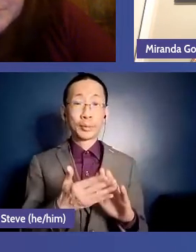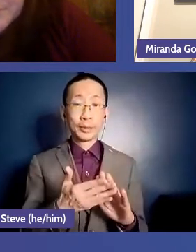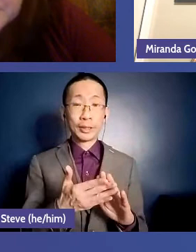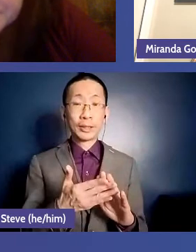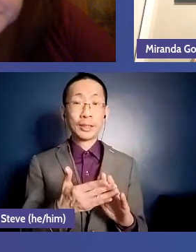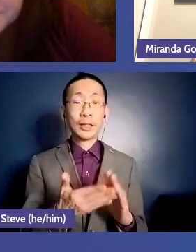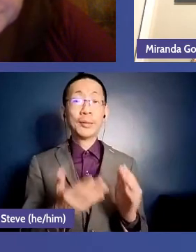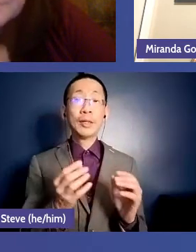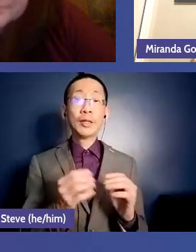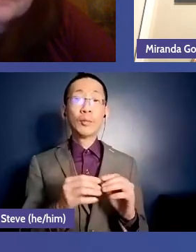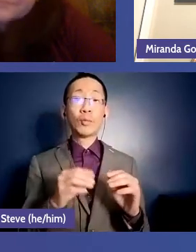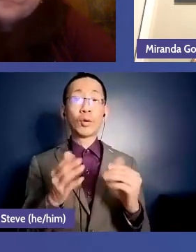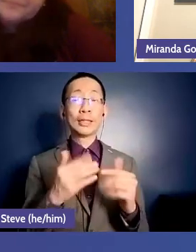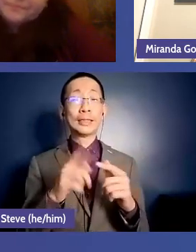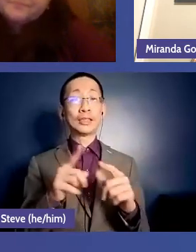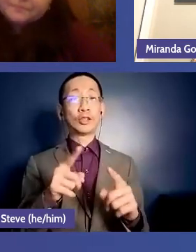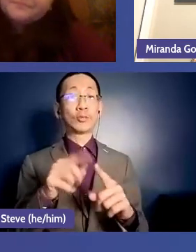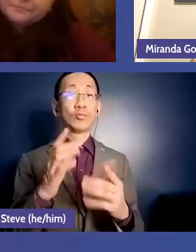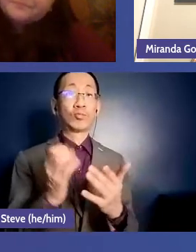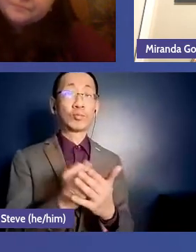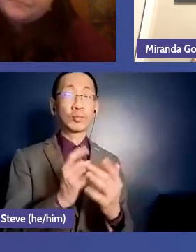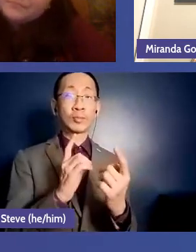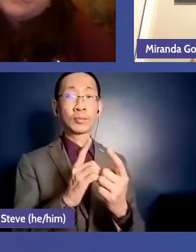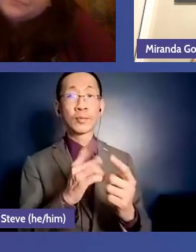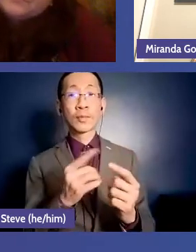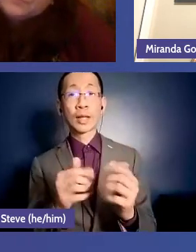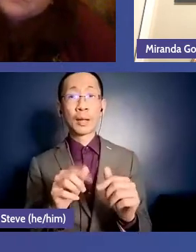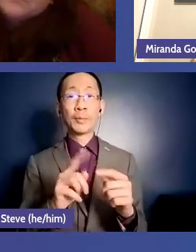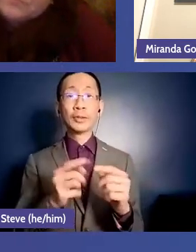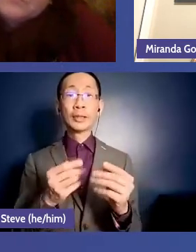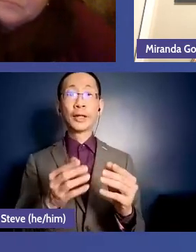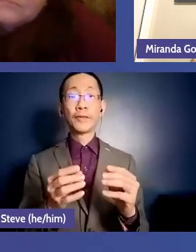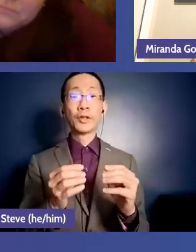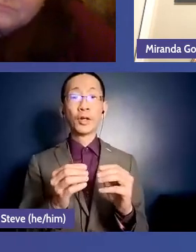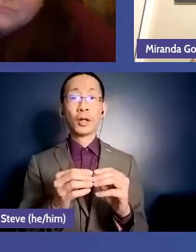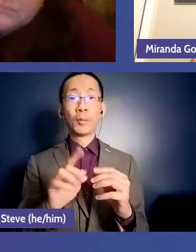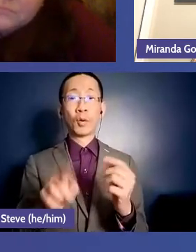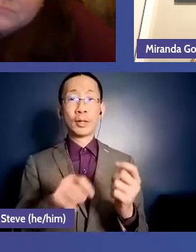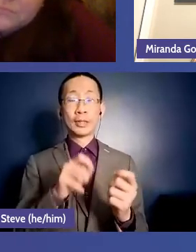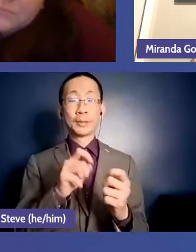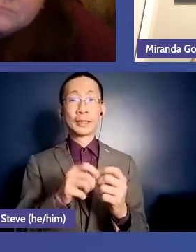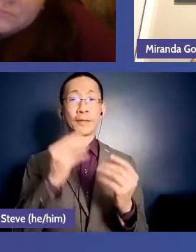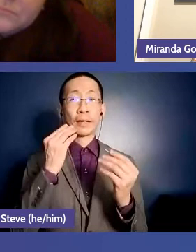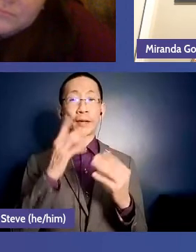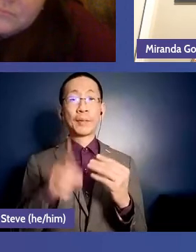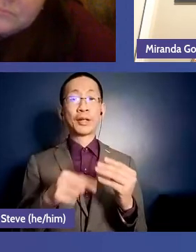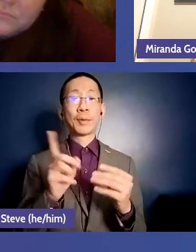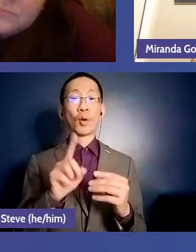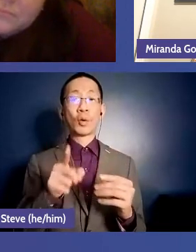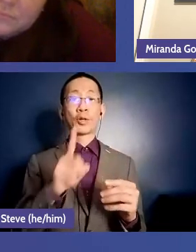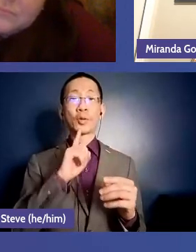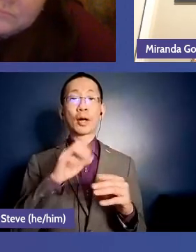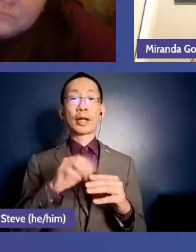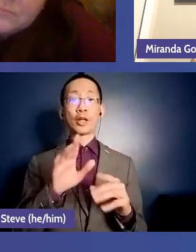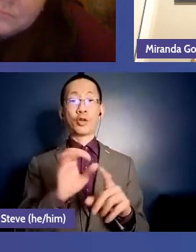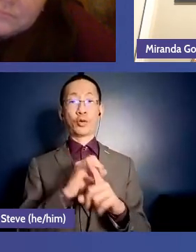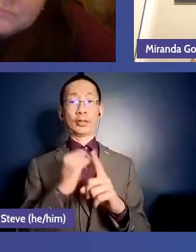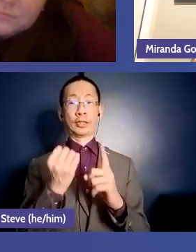little bit more accessible to you and be able to provide you more specific information about where you are in your